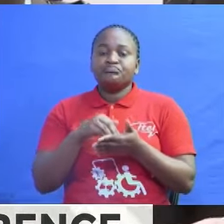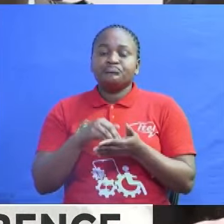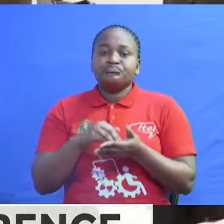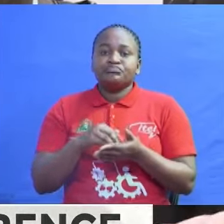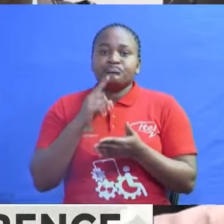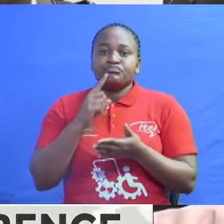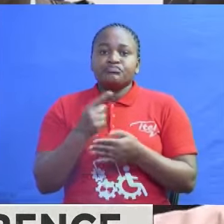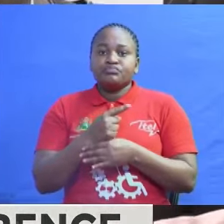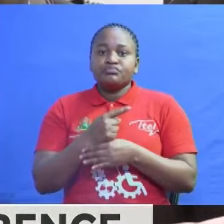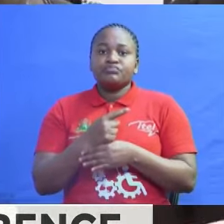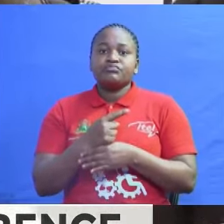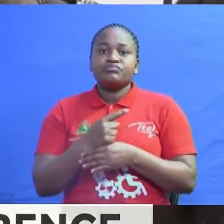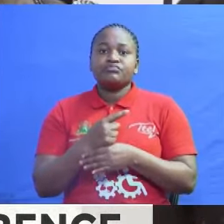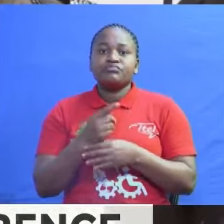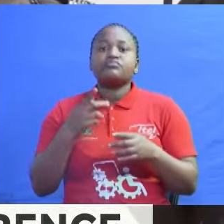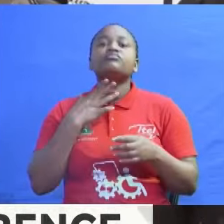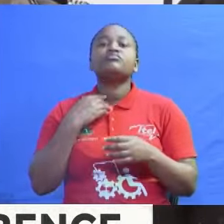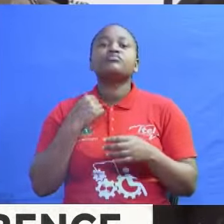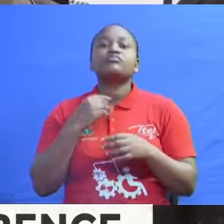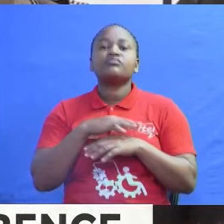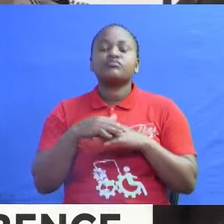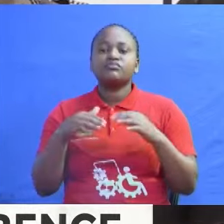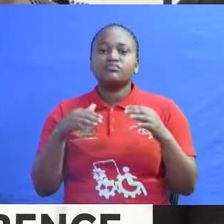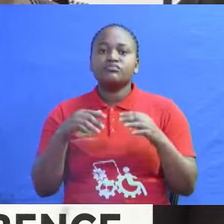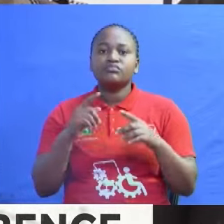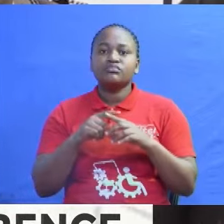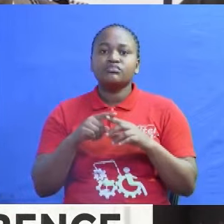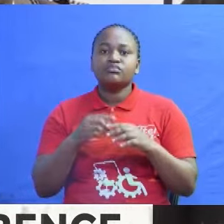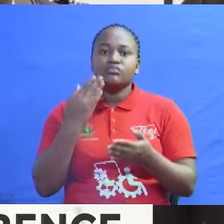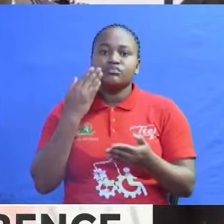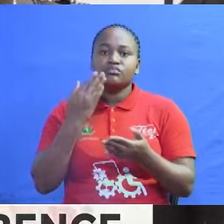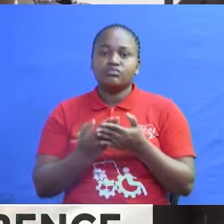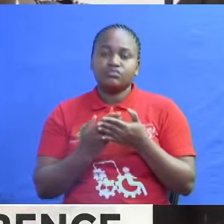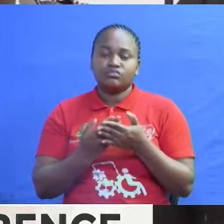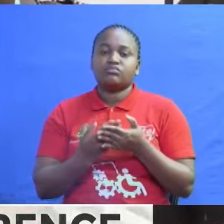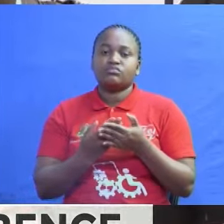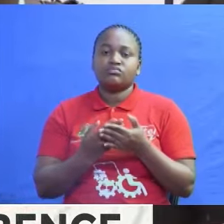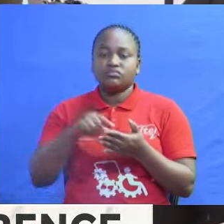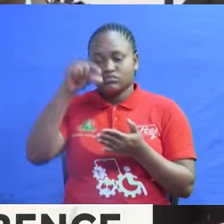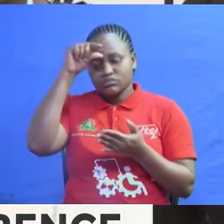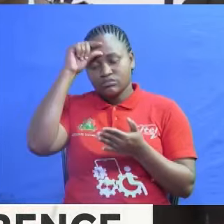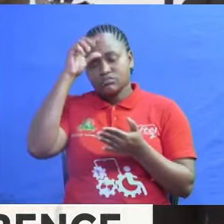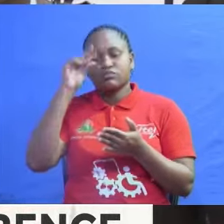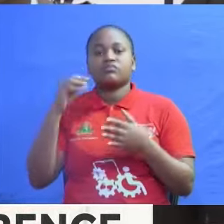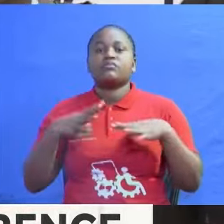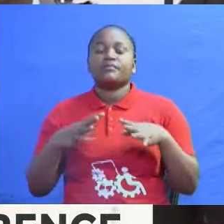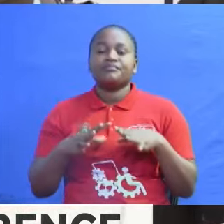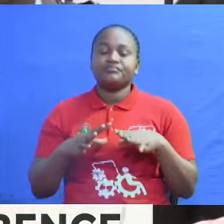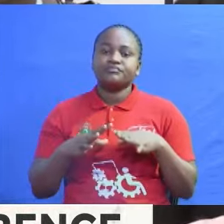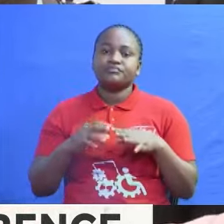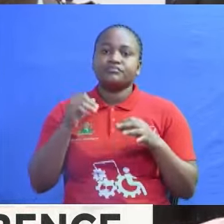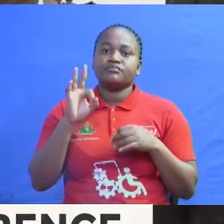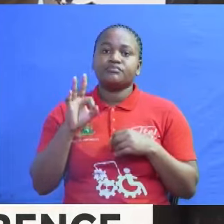So I like, first and foremost, to take the opportunity to thank the government and people